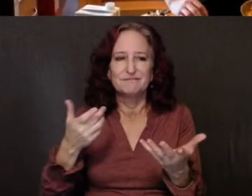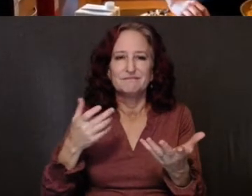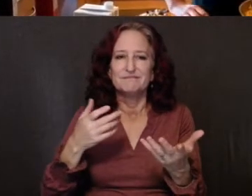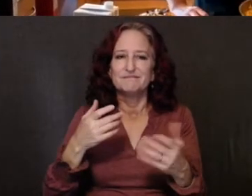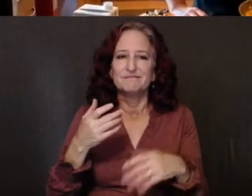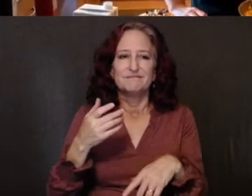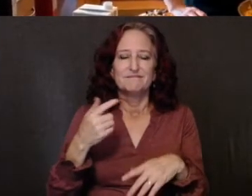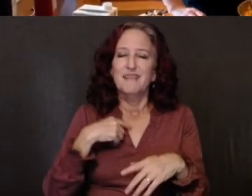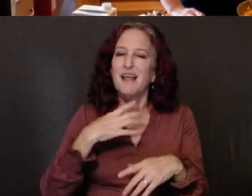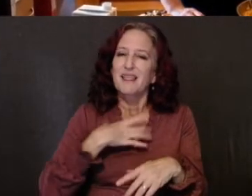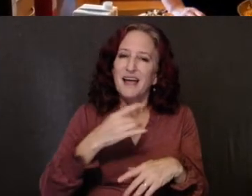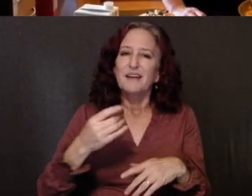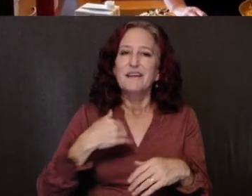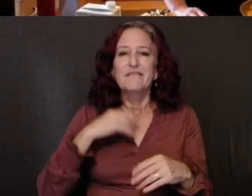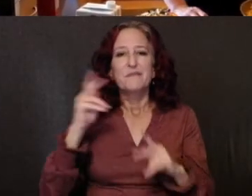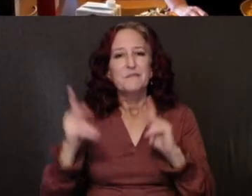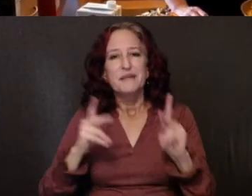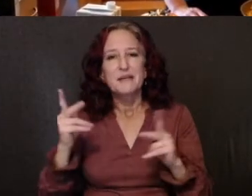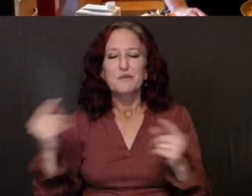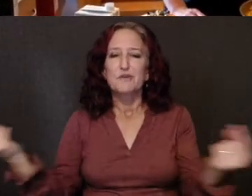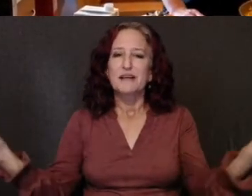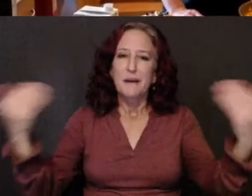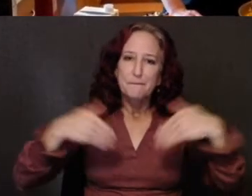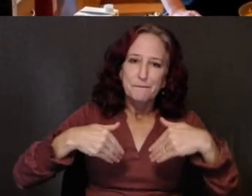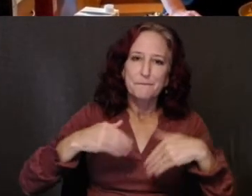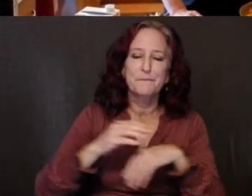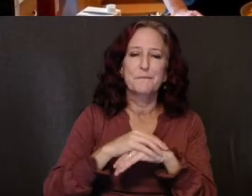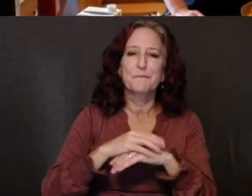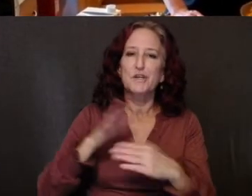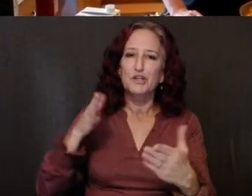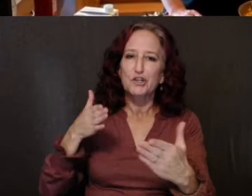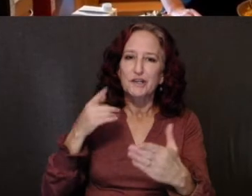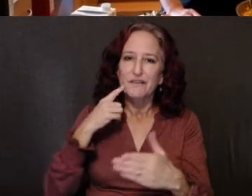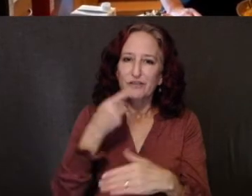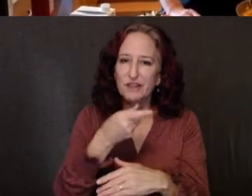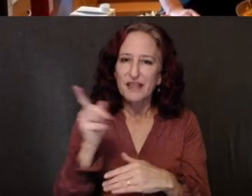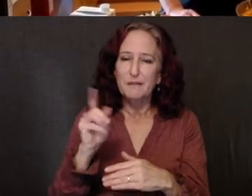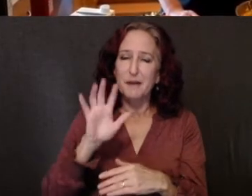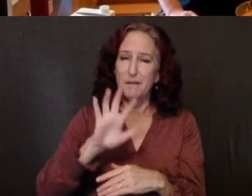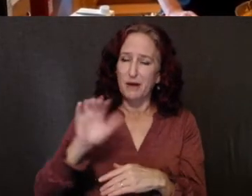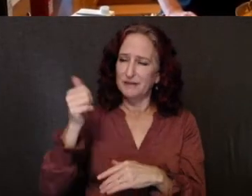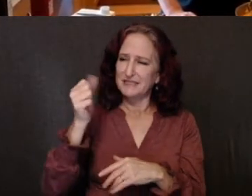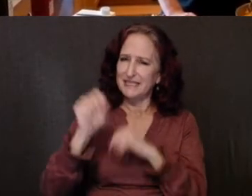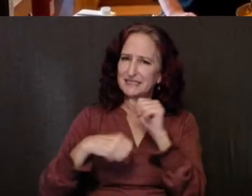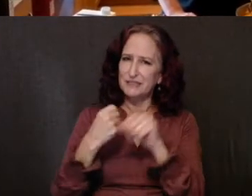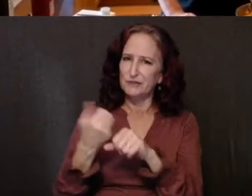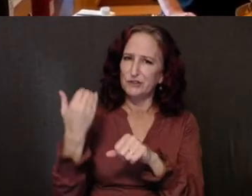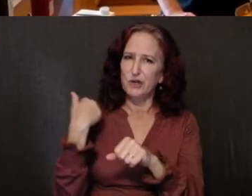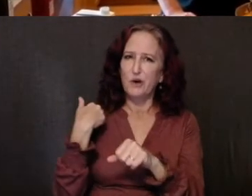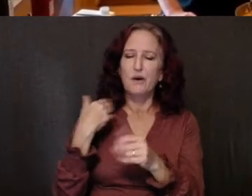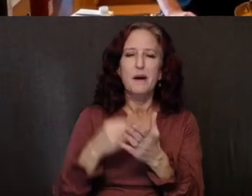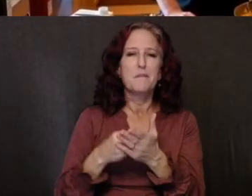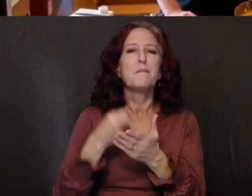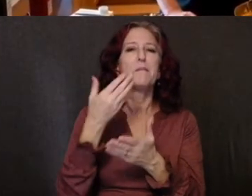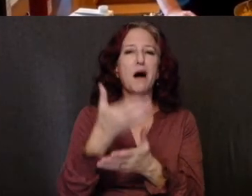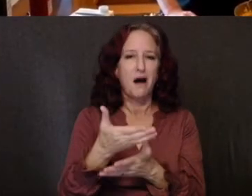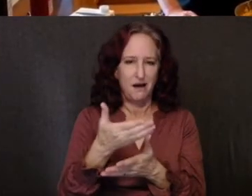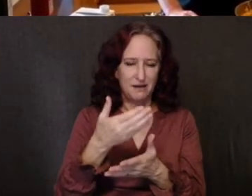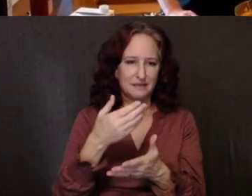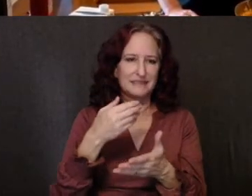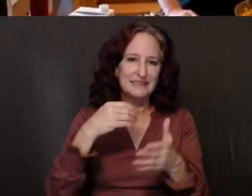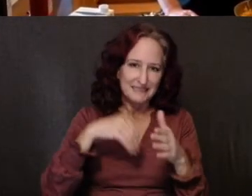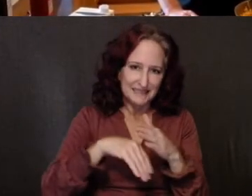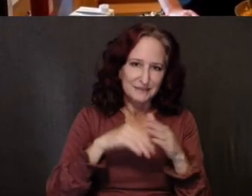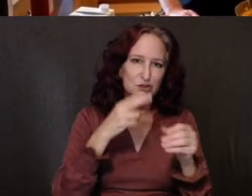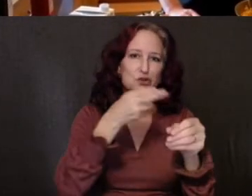then later vegan, I mean, I really did it out of necessity. I cooked, but I always loved it. I always loved having people over